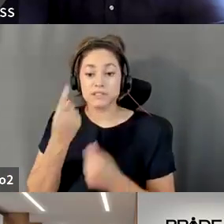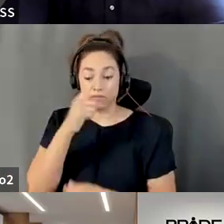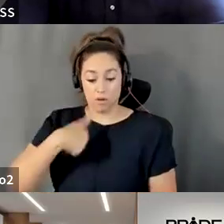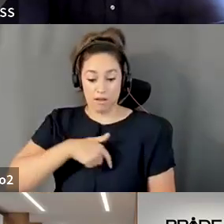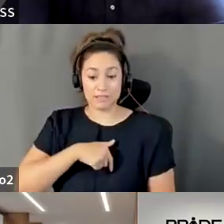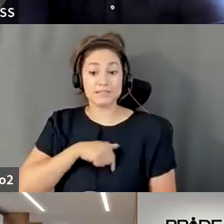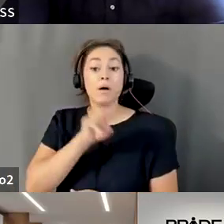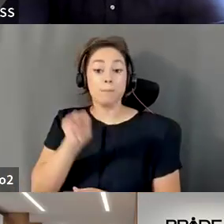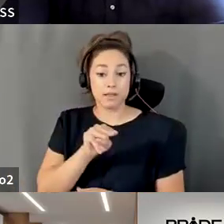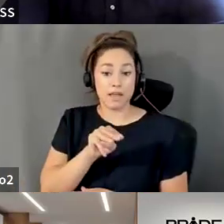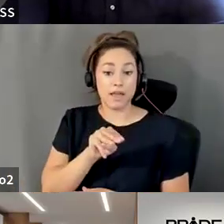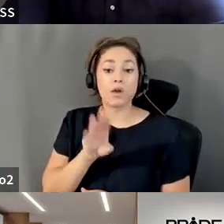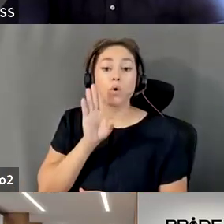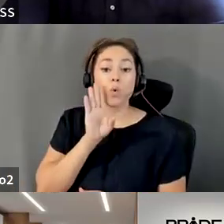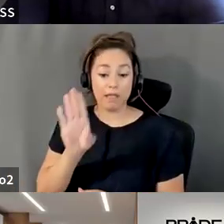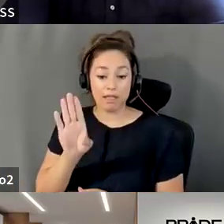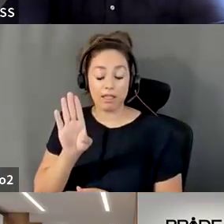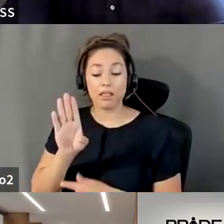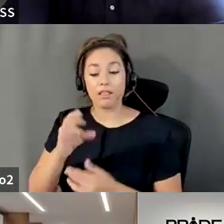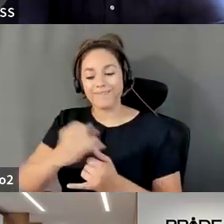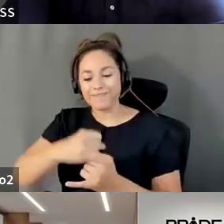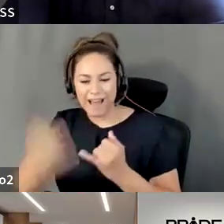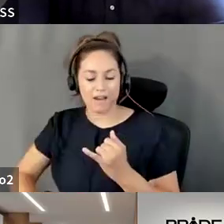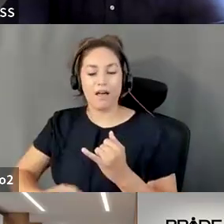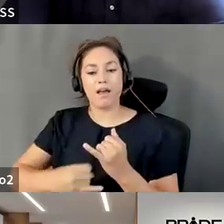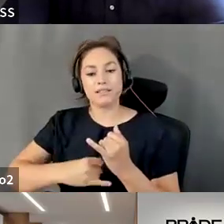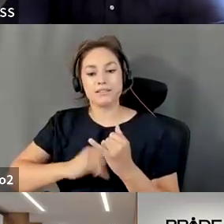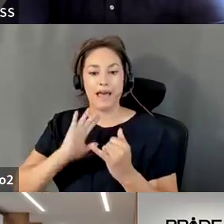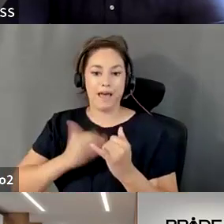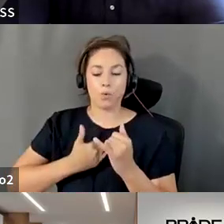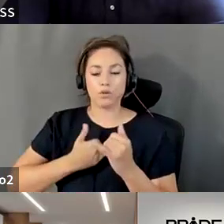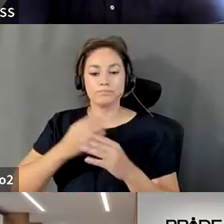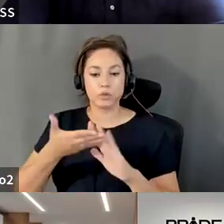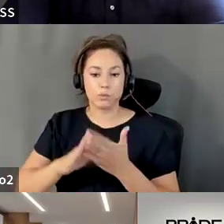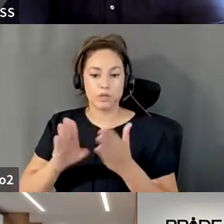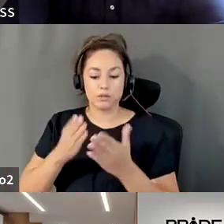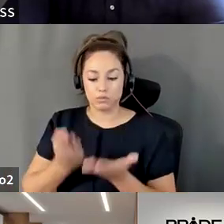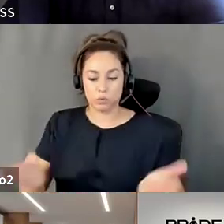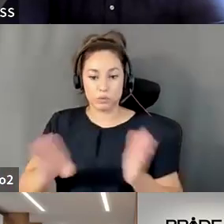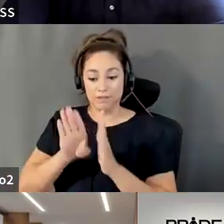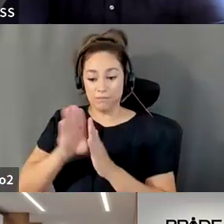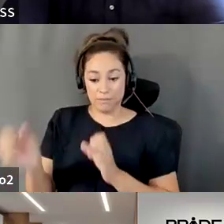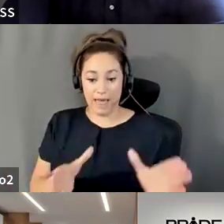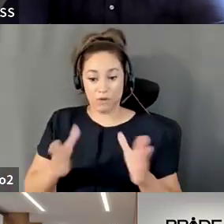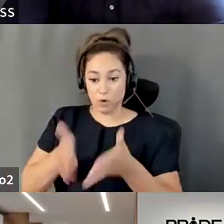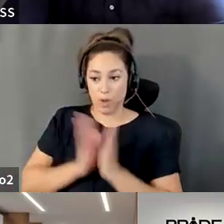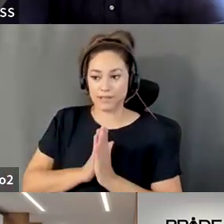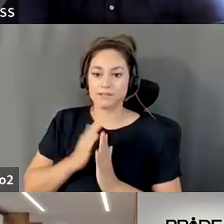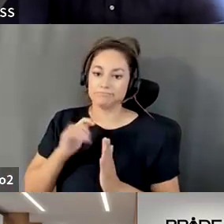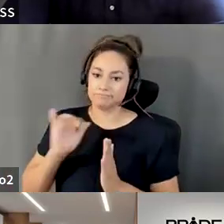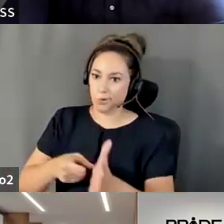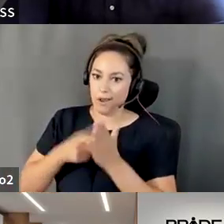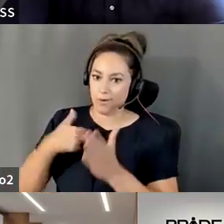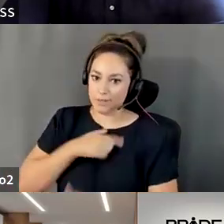Monday, we will be finalizing our community resource development plan request, and it's required to be submitted to DDS on